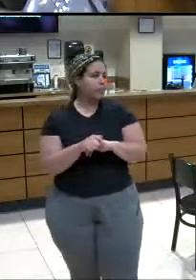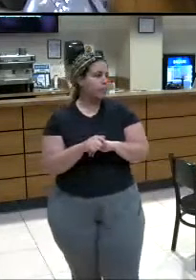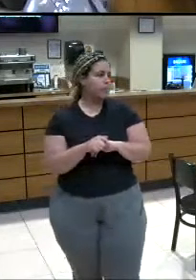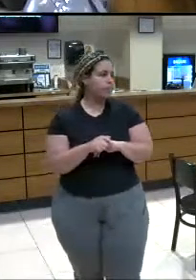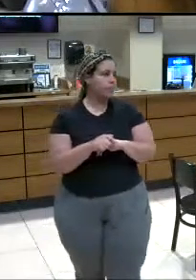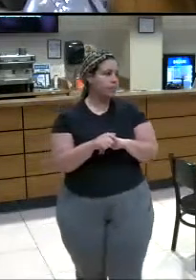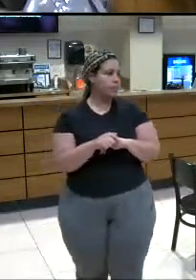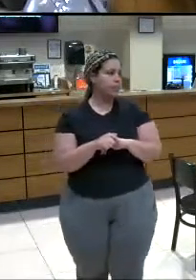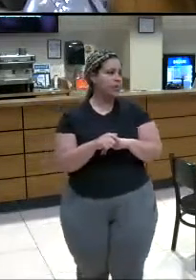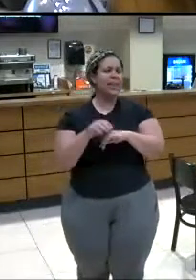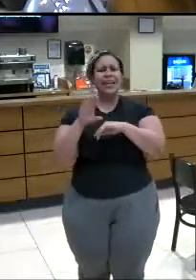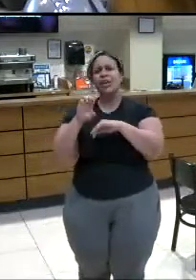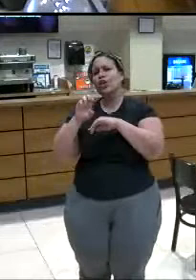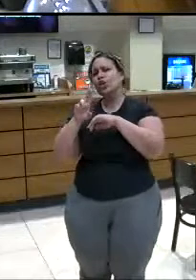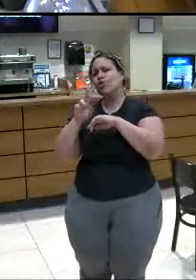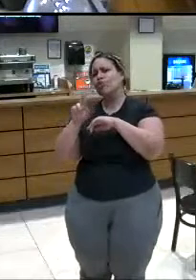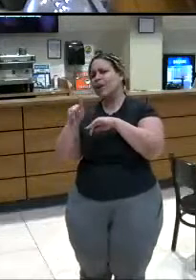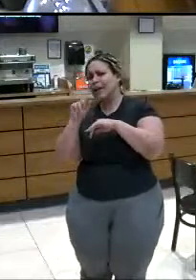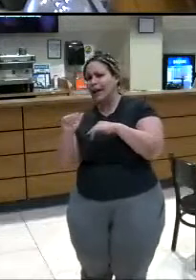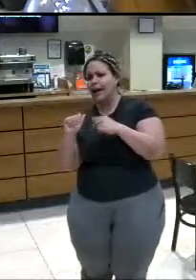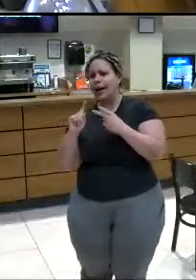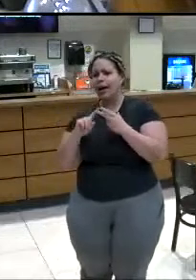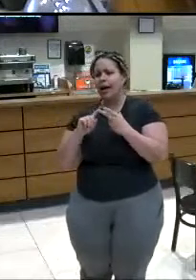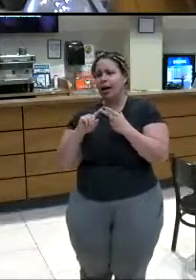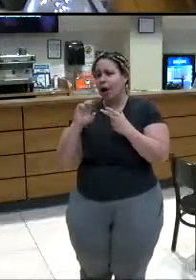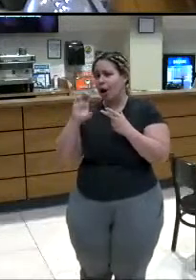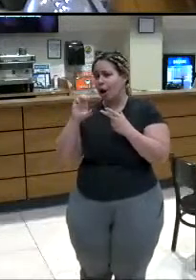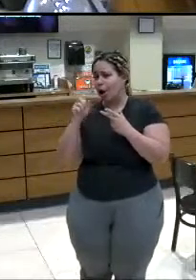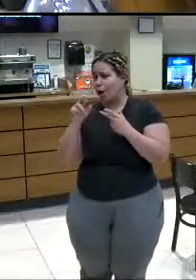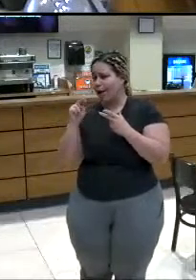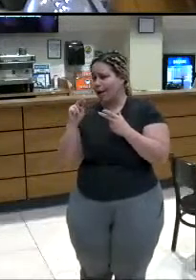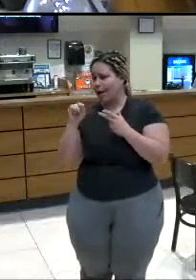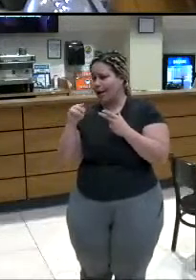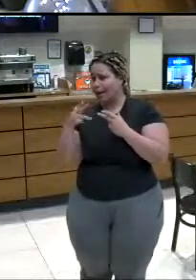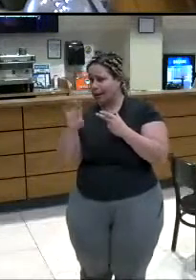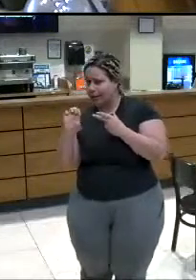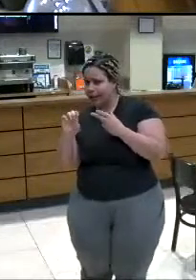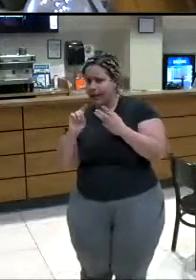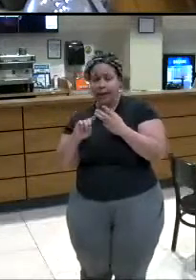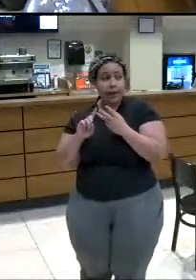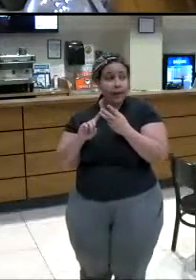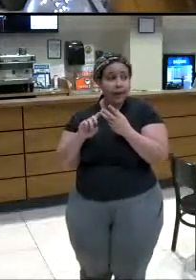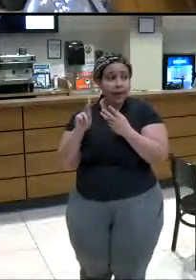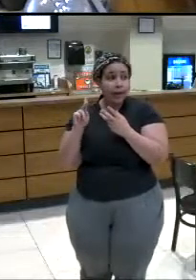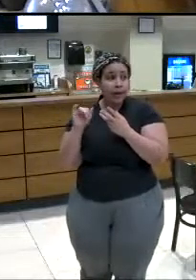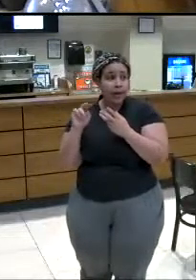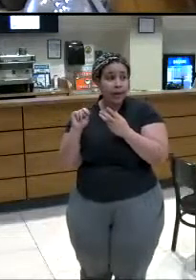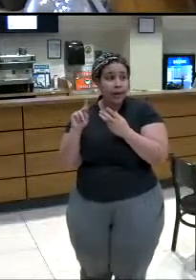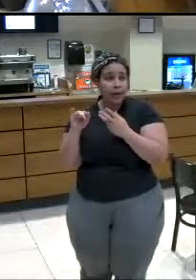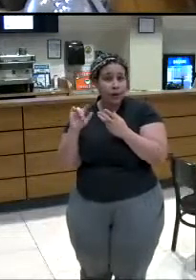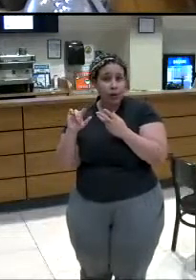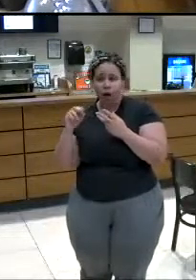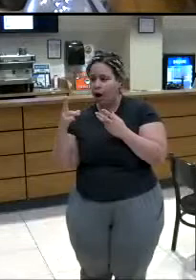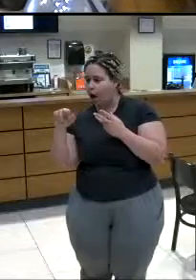has Eureka and Carnegie, and I can't remember the other one that you stepped Kindle on, Hunt. Kindle Hunt,